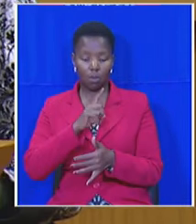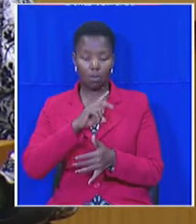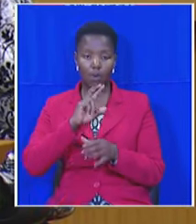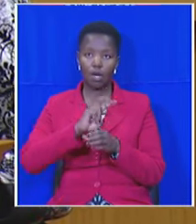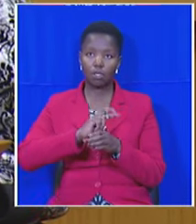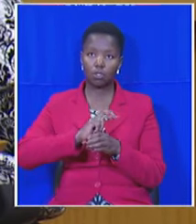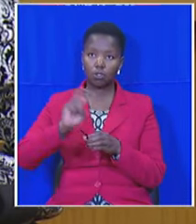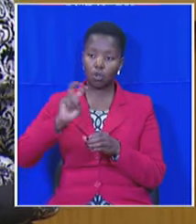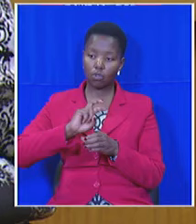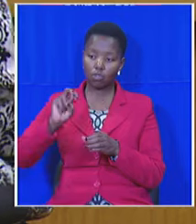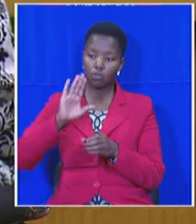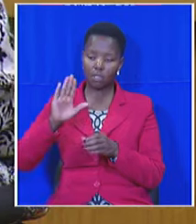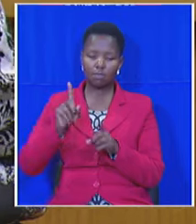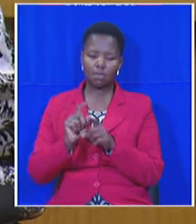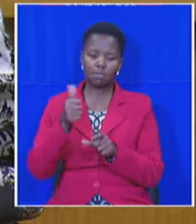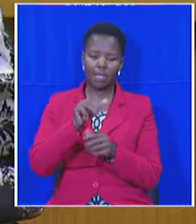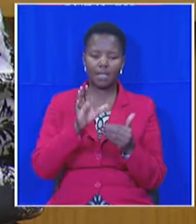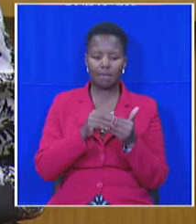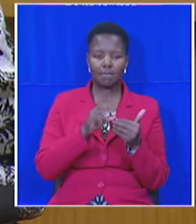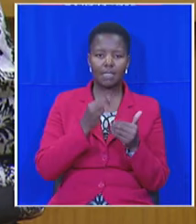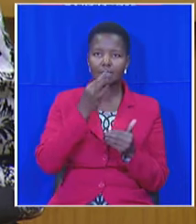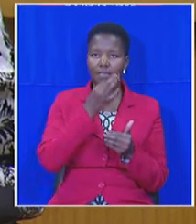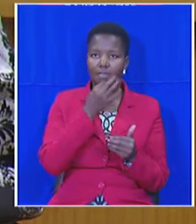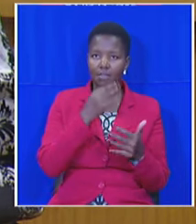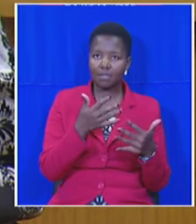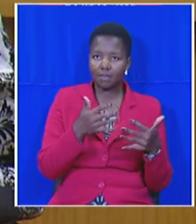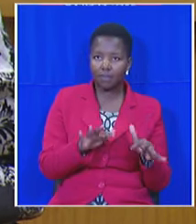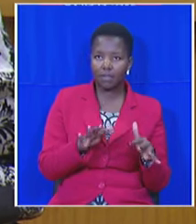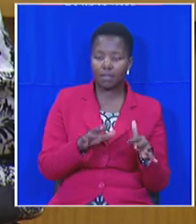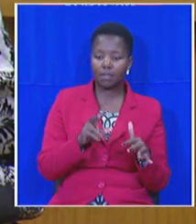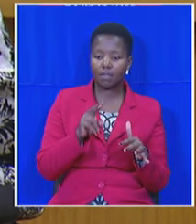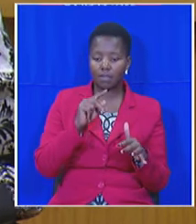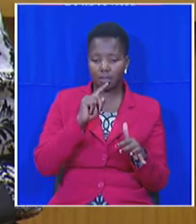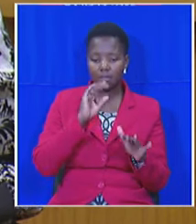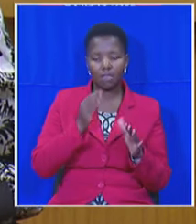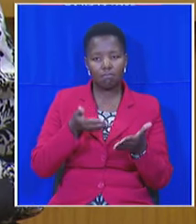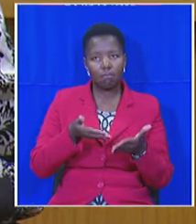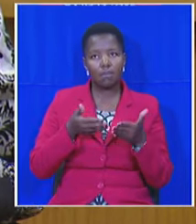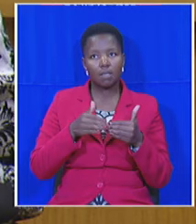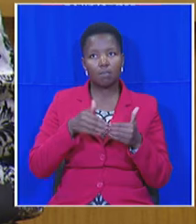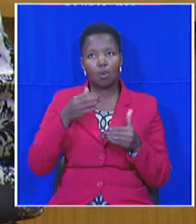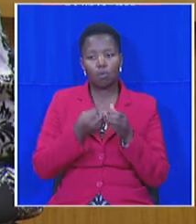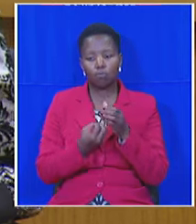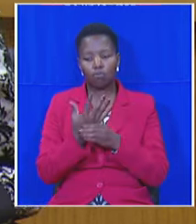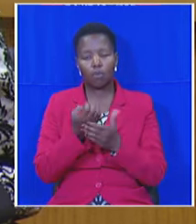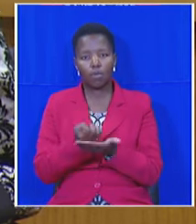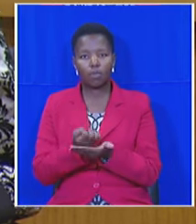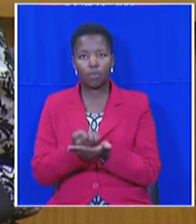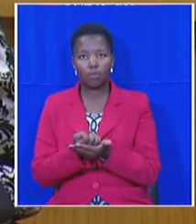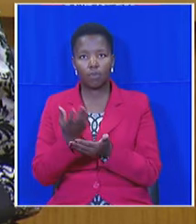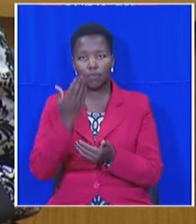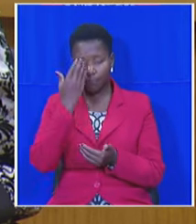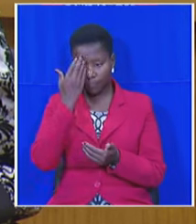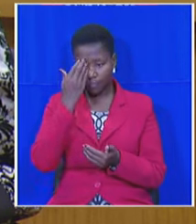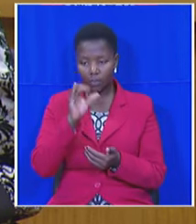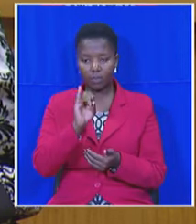yawuphakamisa. Lokho okunye akushoyo siyazi ukuthi i-IMC ibekiwe ukuthi ibhekele lezo zimo esasilele